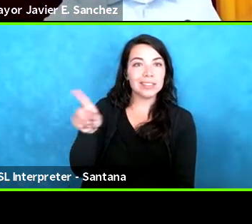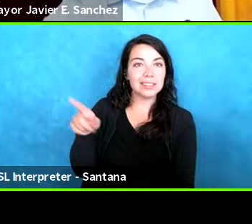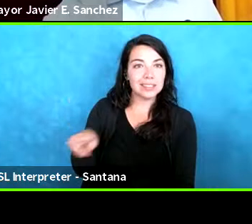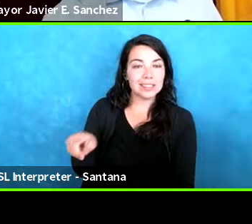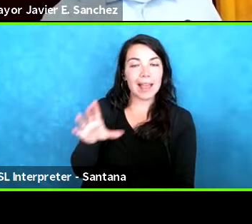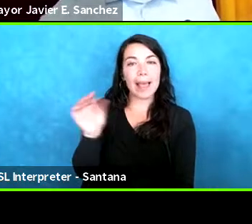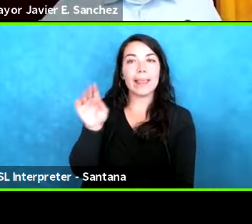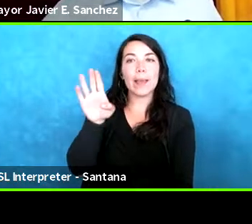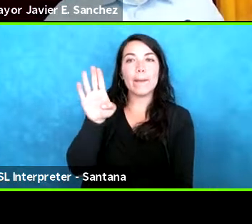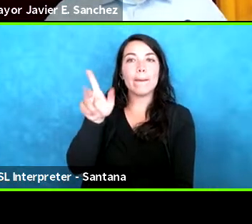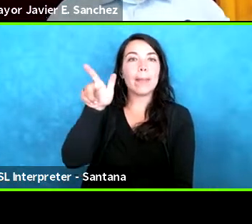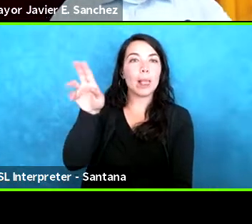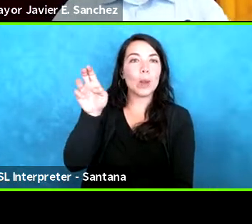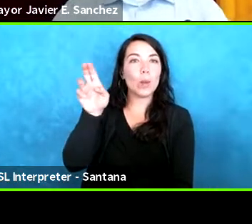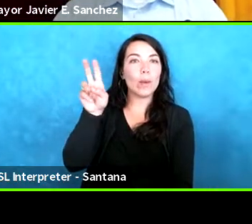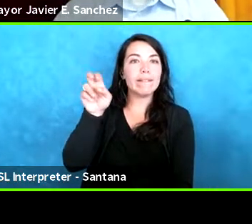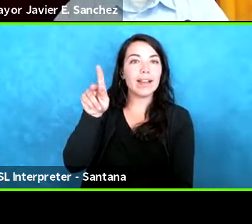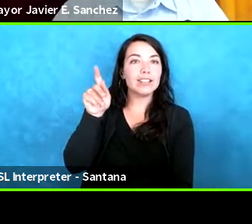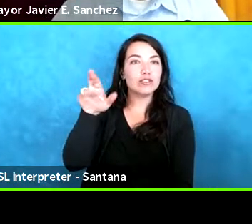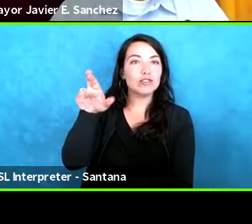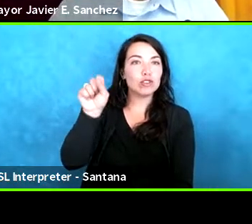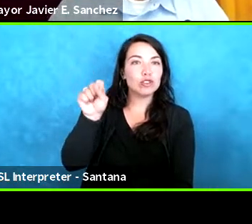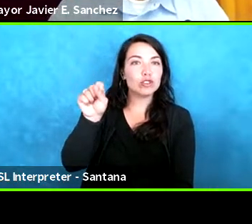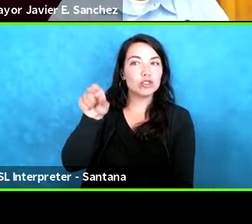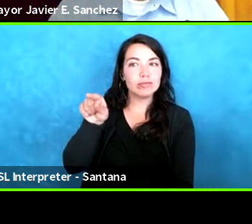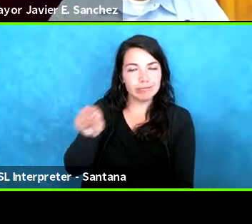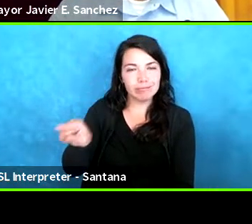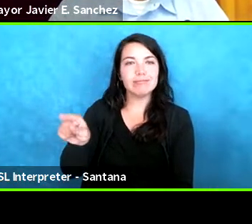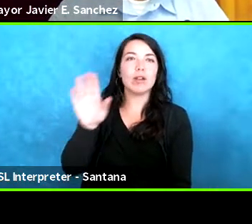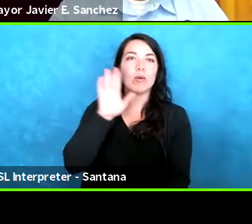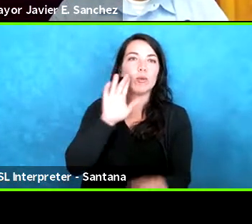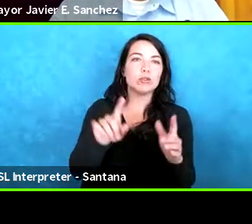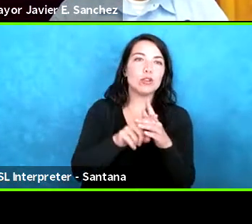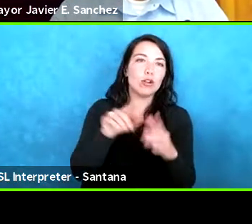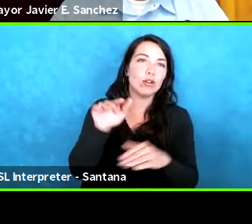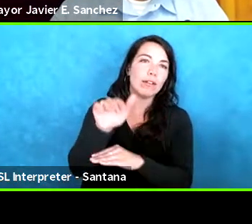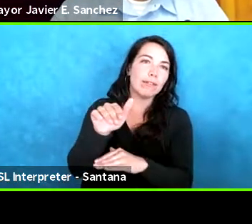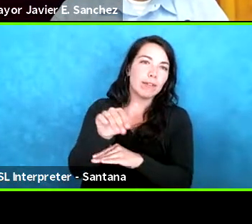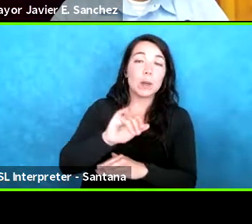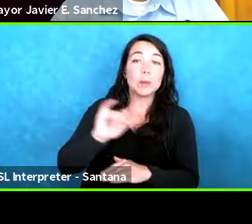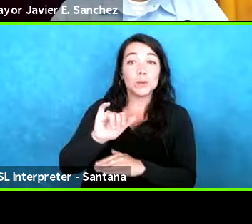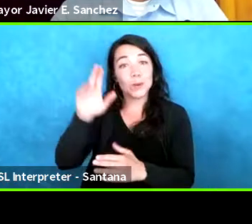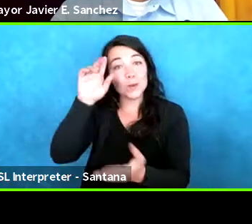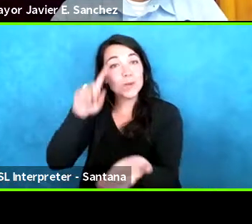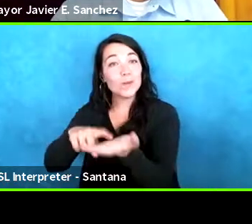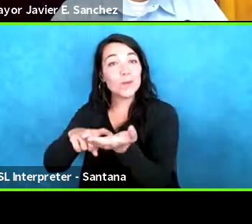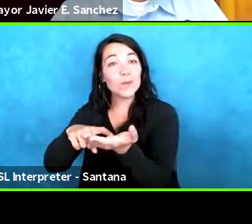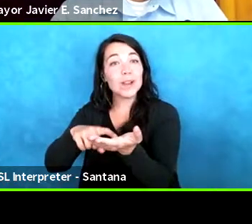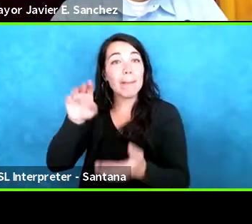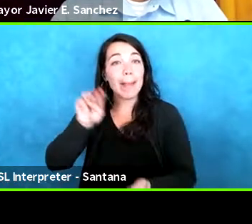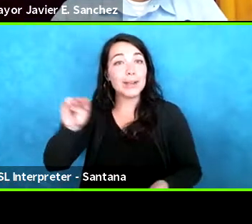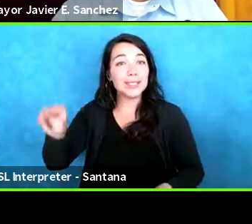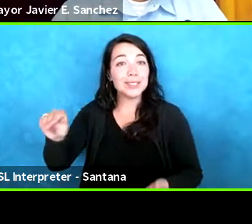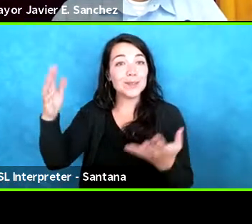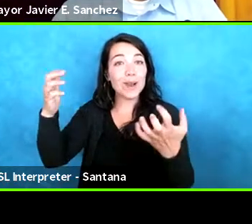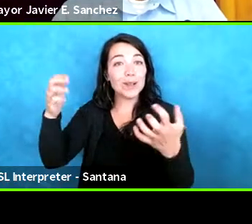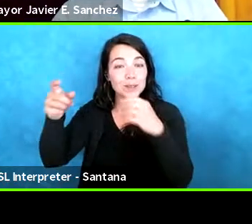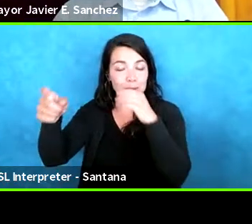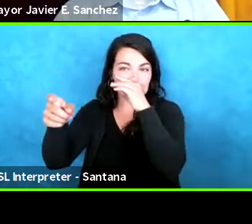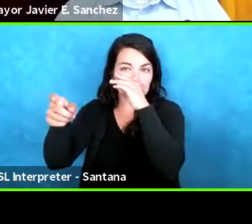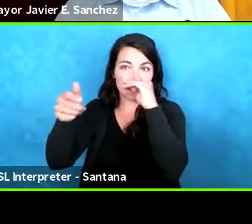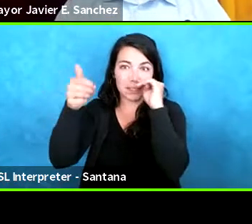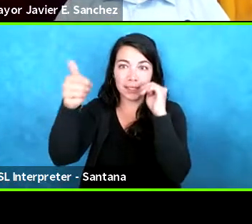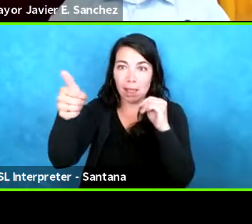p.m. For events there. I want to also recognize Councilor Manny Martinez, who will also be providing